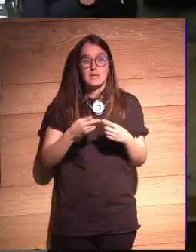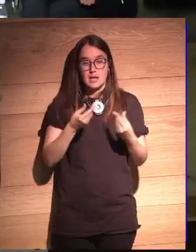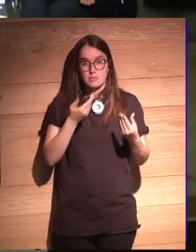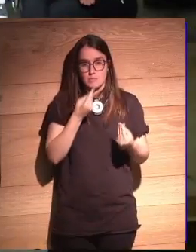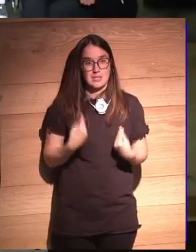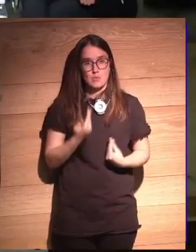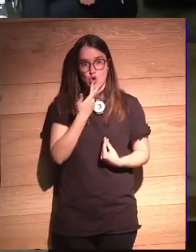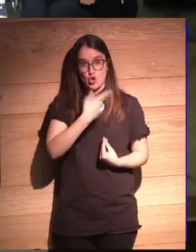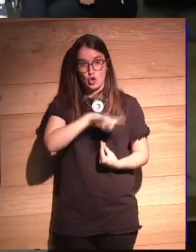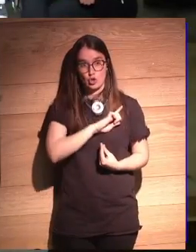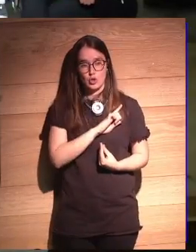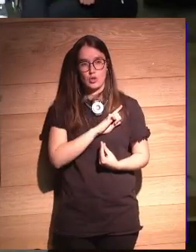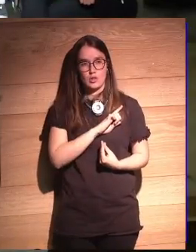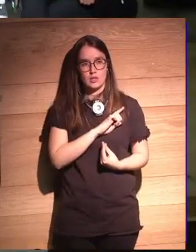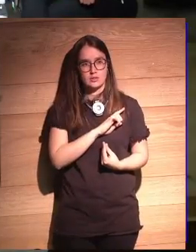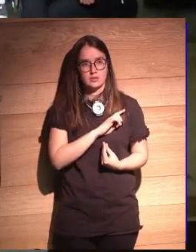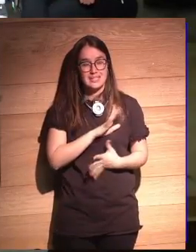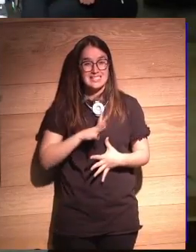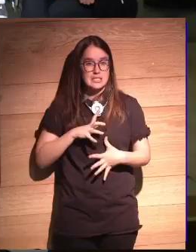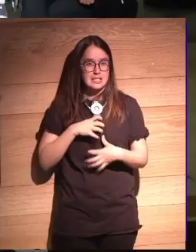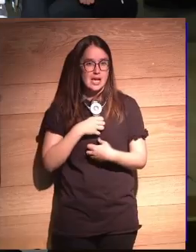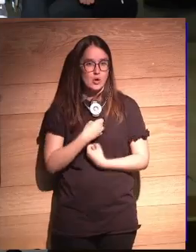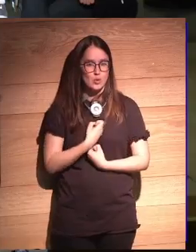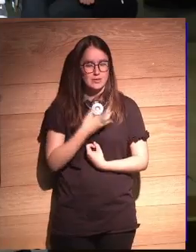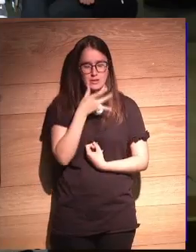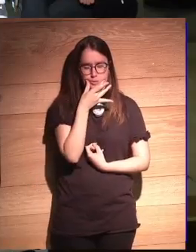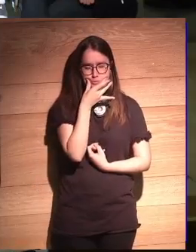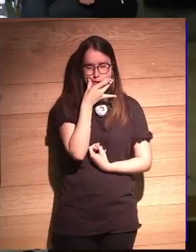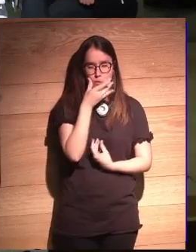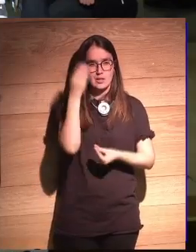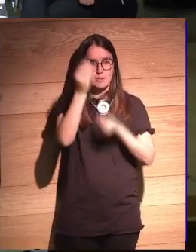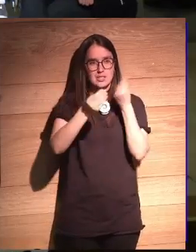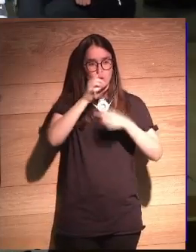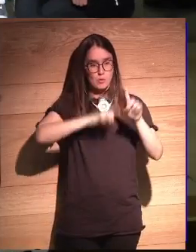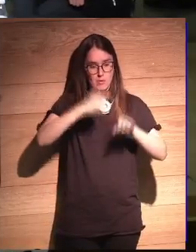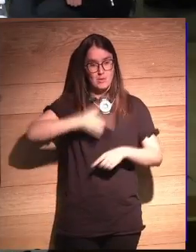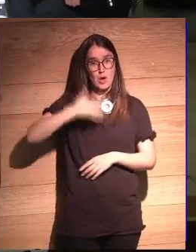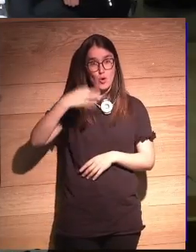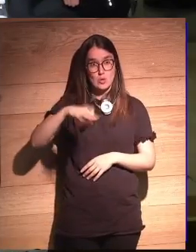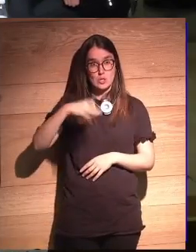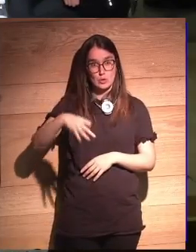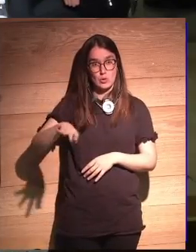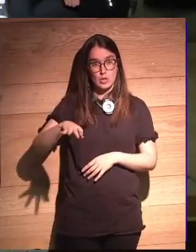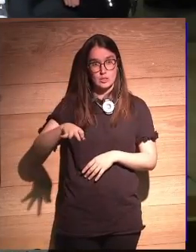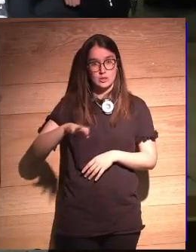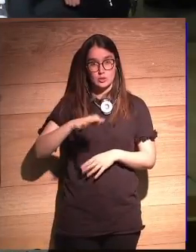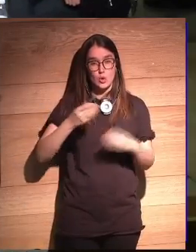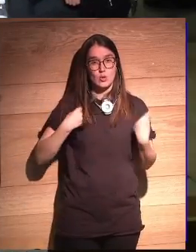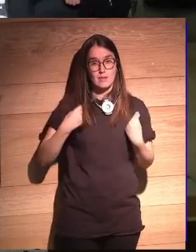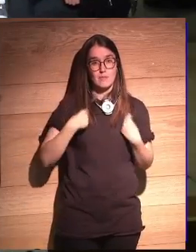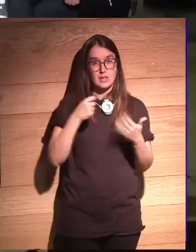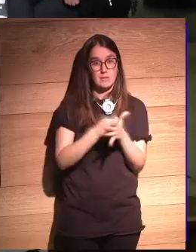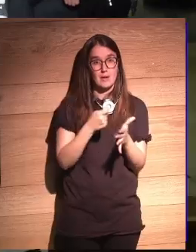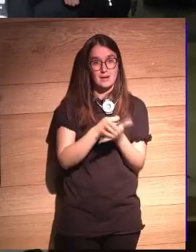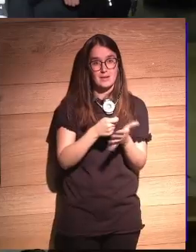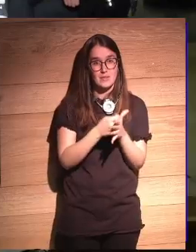who they don't know us, and they live anxiously, and they think that it's their problem, that they